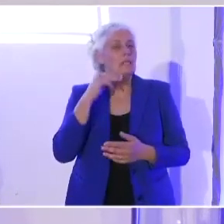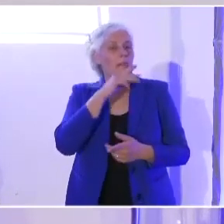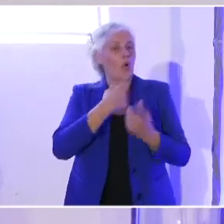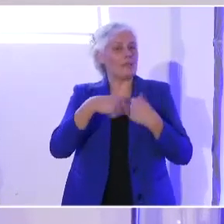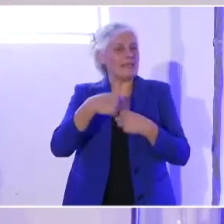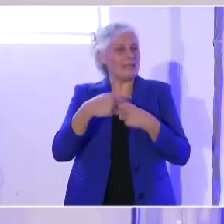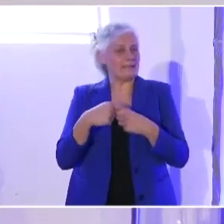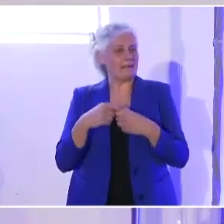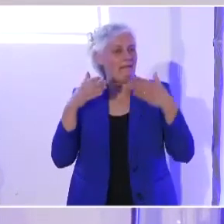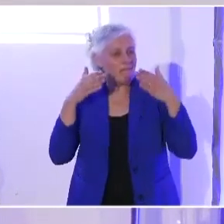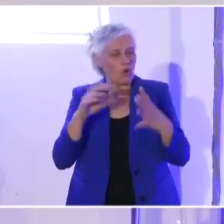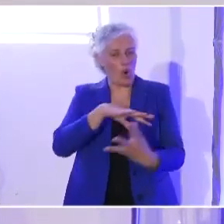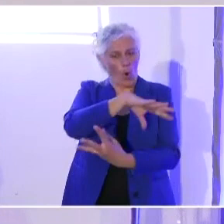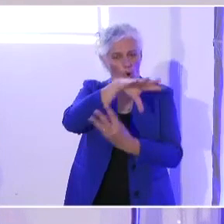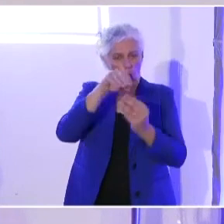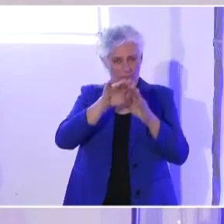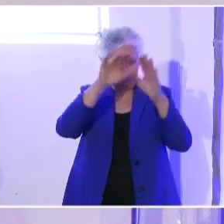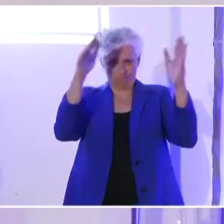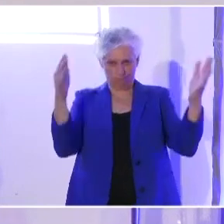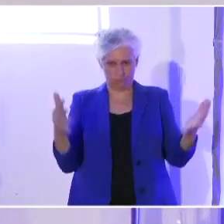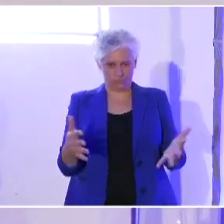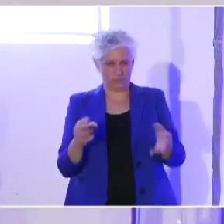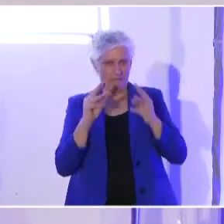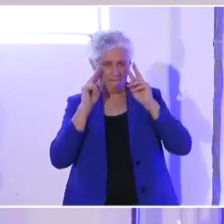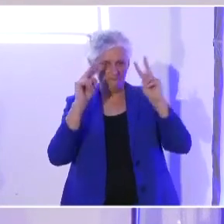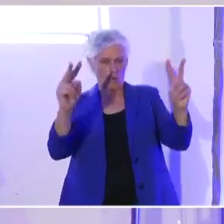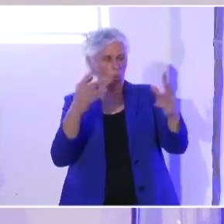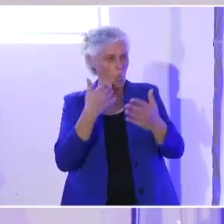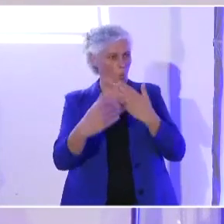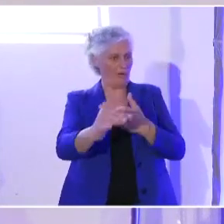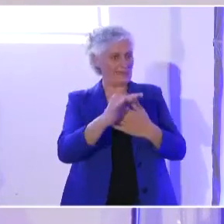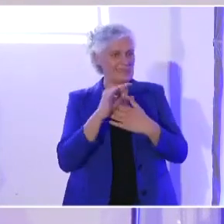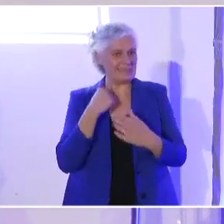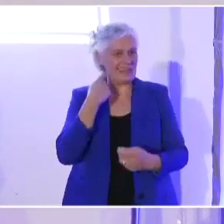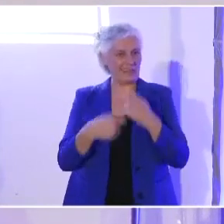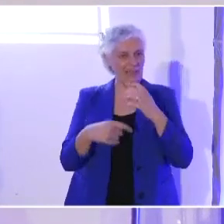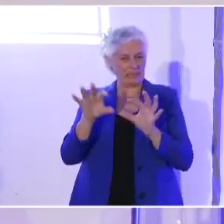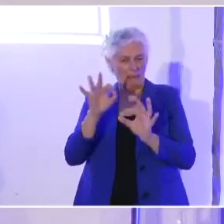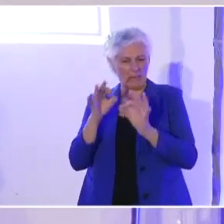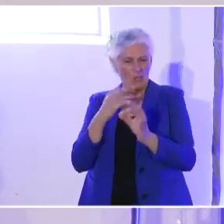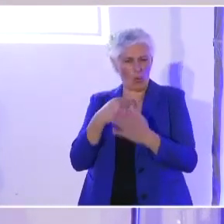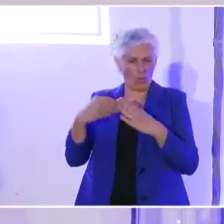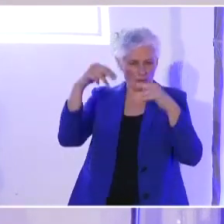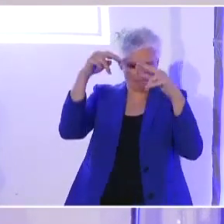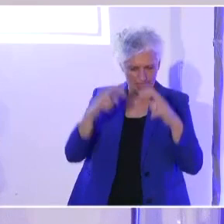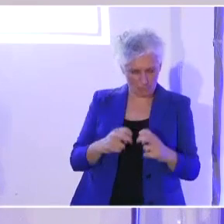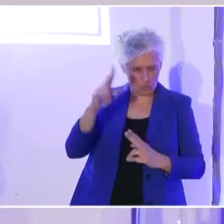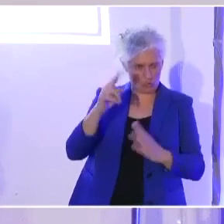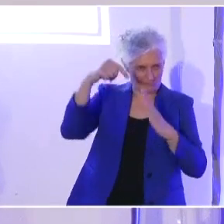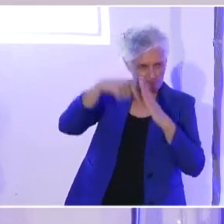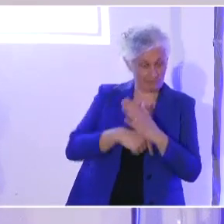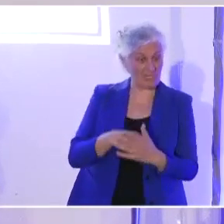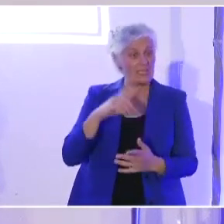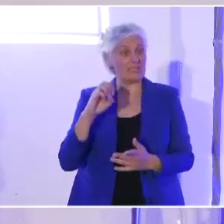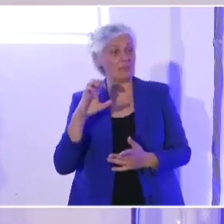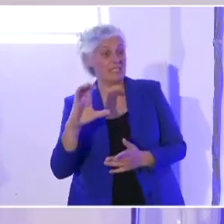again, to look at that holistic view of breach of security and make sure you're taking all those into account. So in essence, the DPC's position